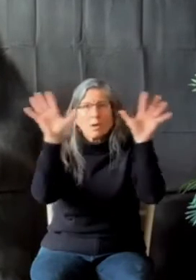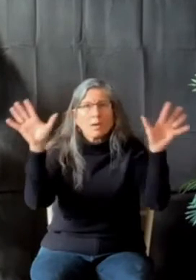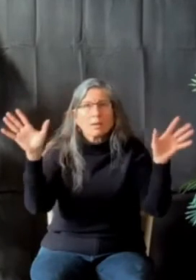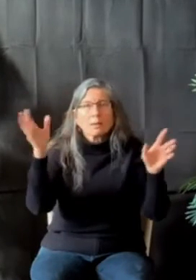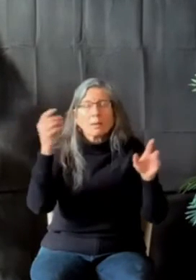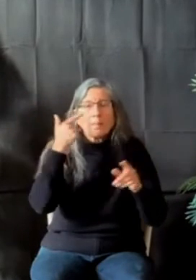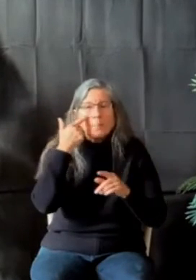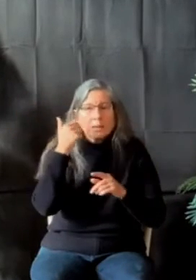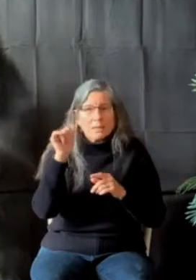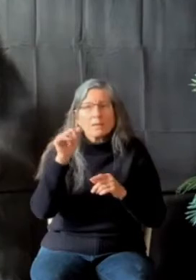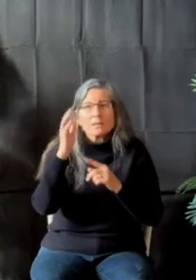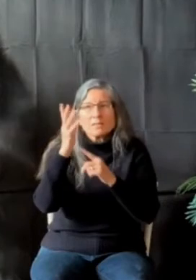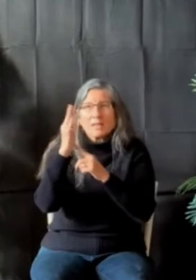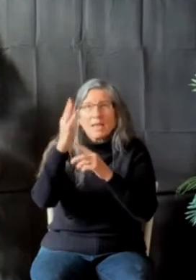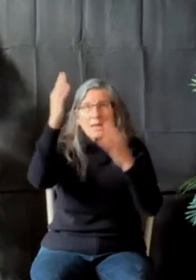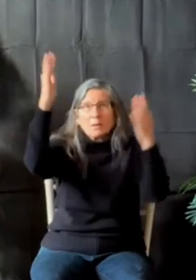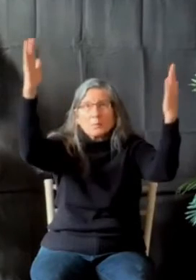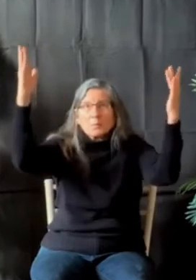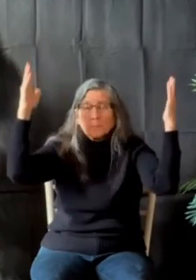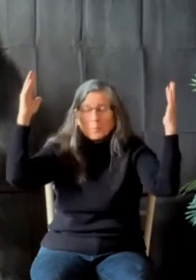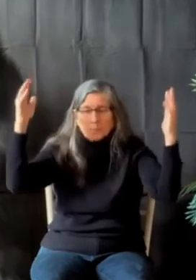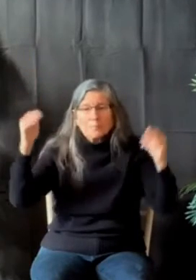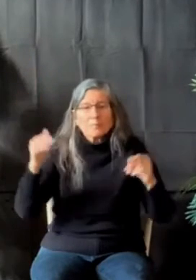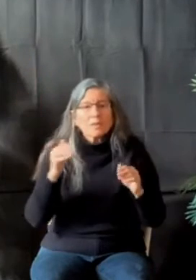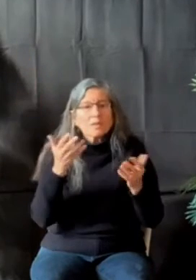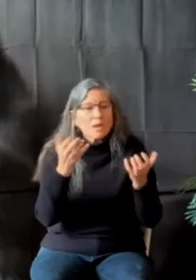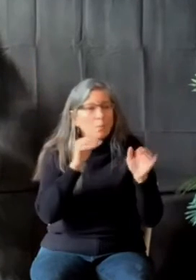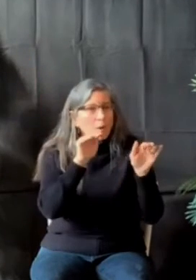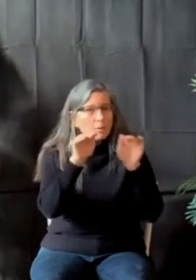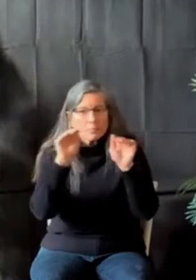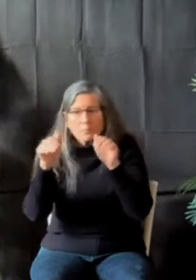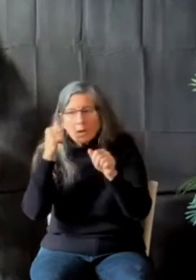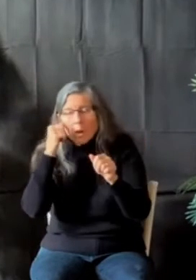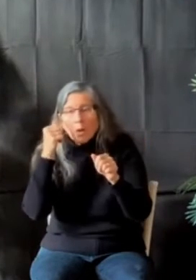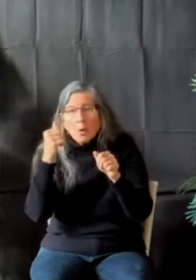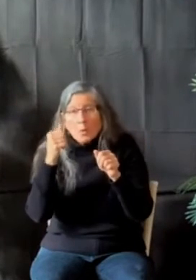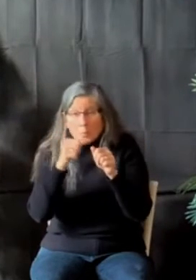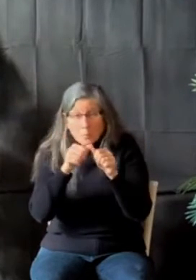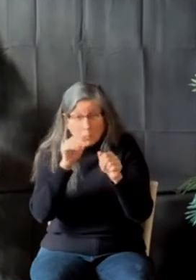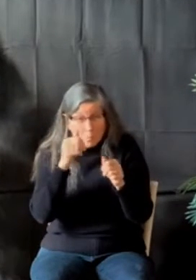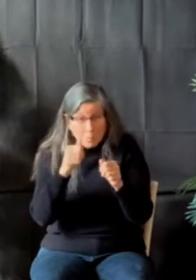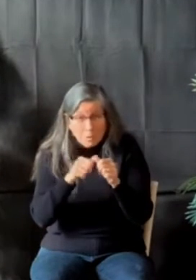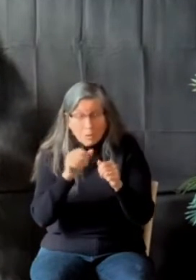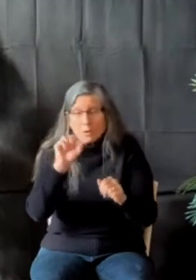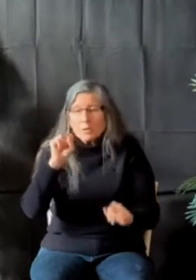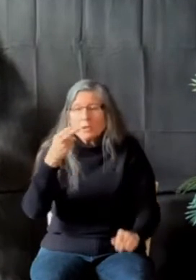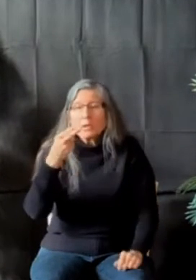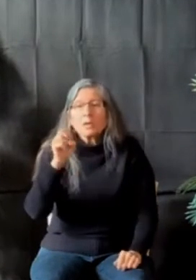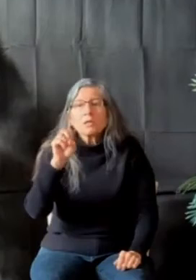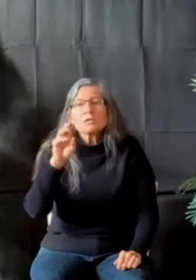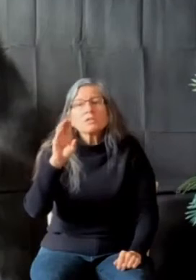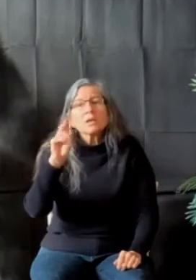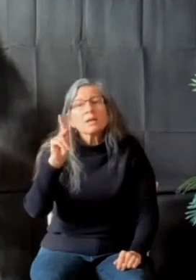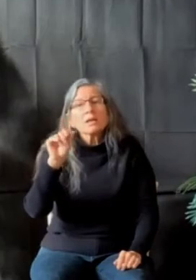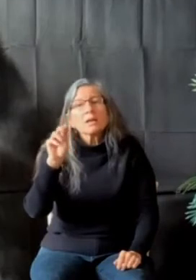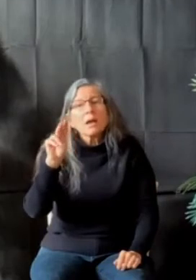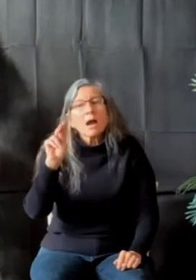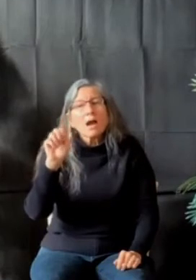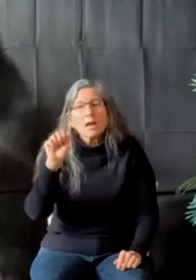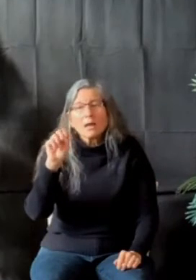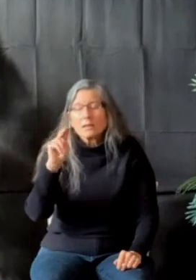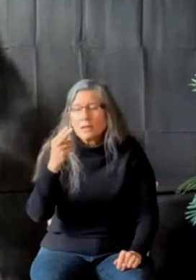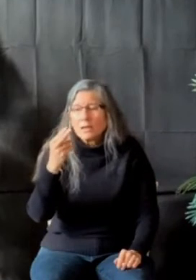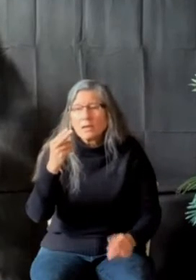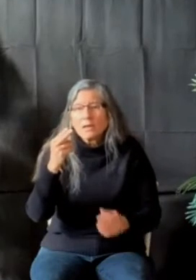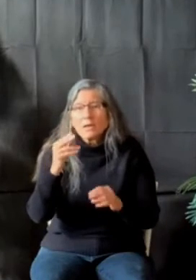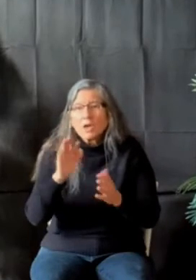The implication being that they wanted to remind the people about the Shekinah glory cloud that once rested over the temple. It was a pillar